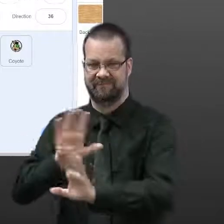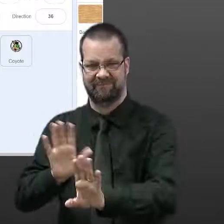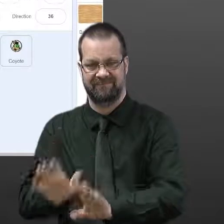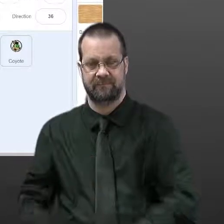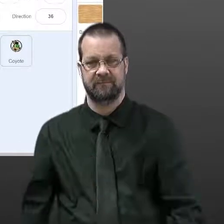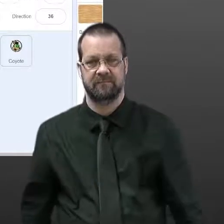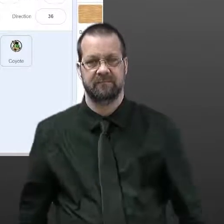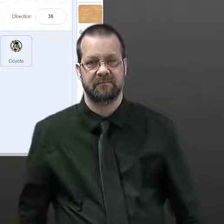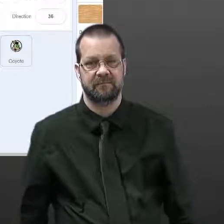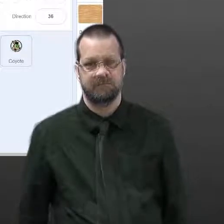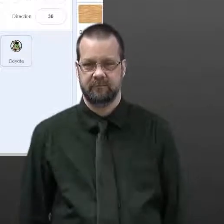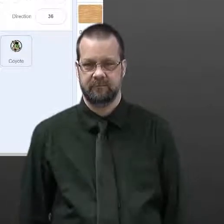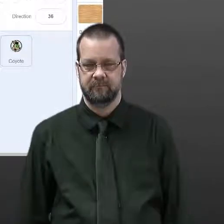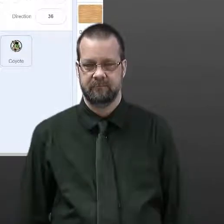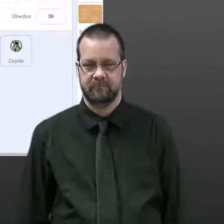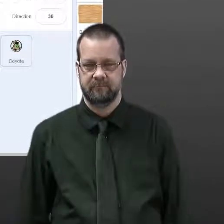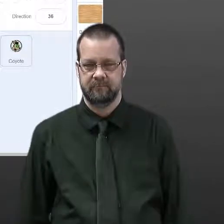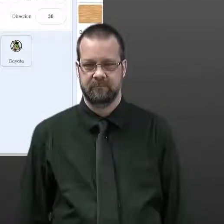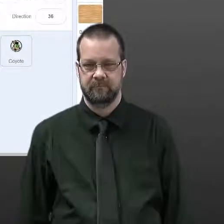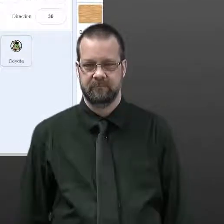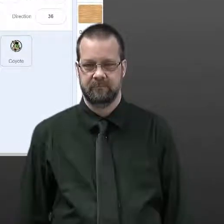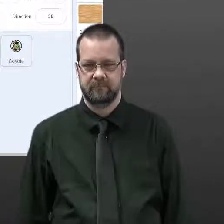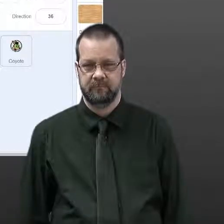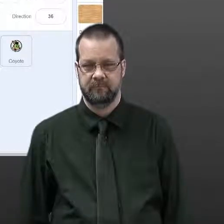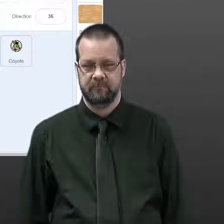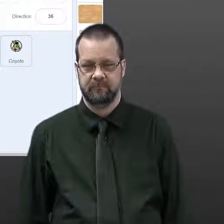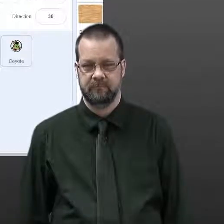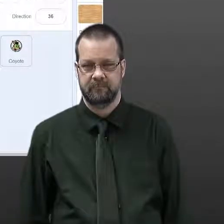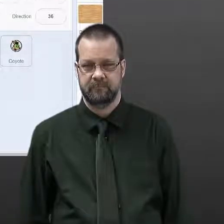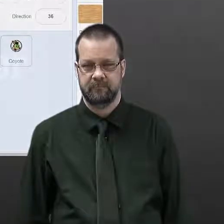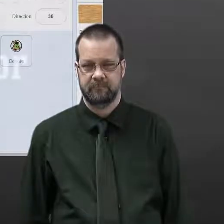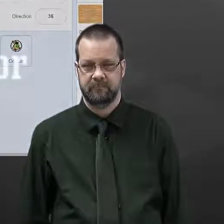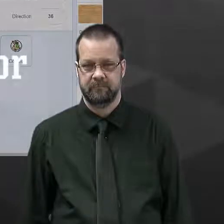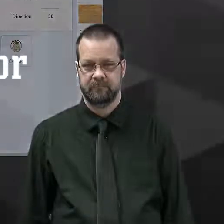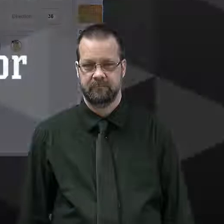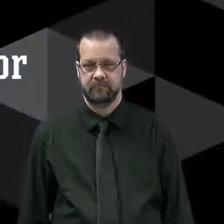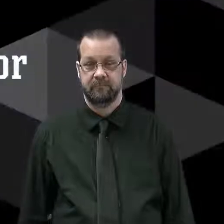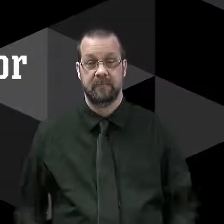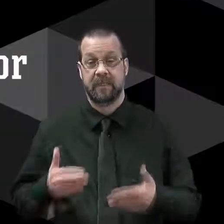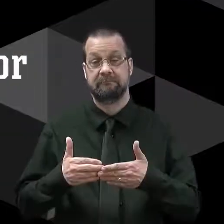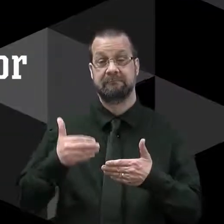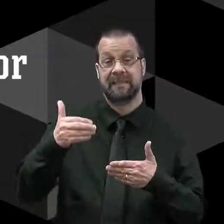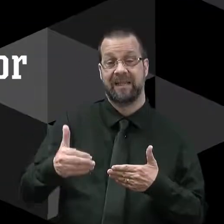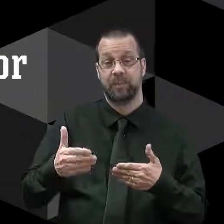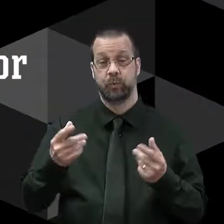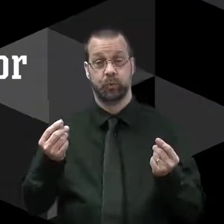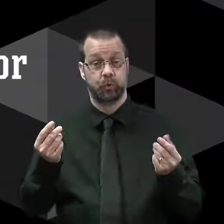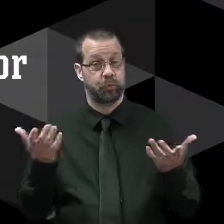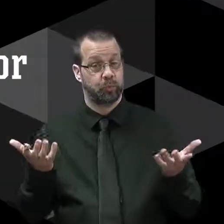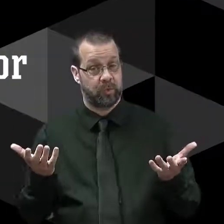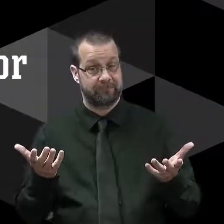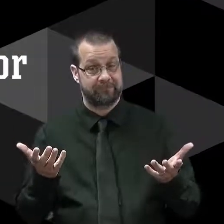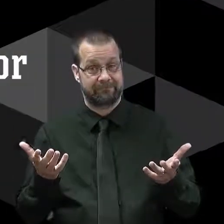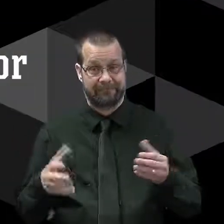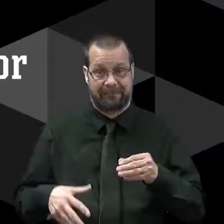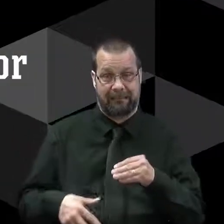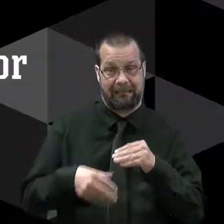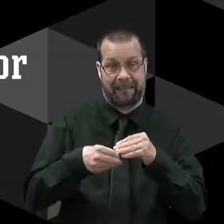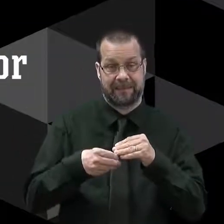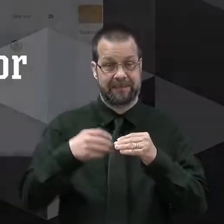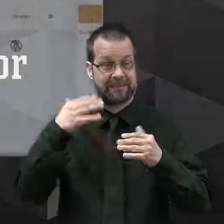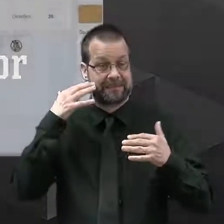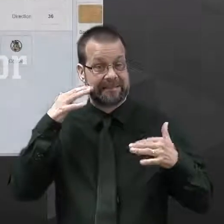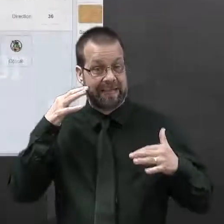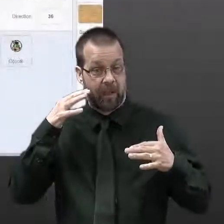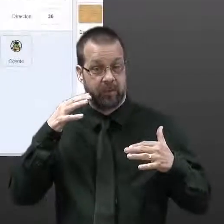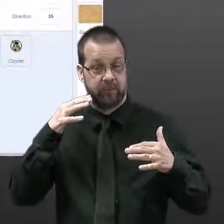Okay, so the next thing that we're going to do is we are going to add a little bit of sound as like